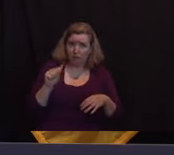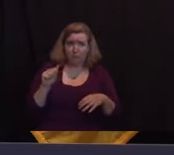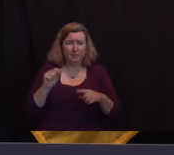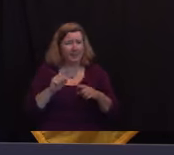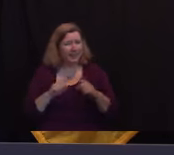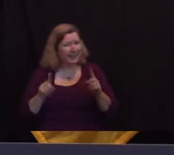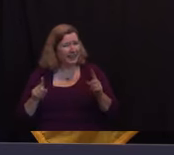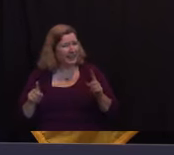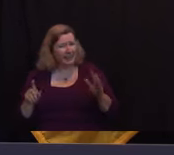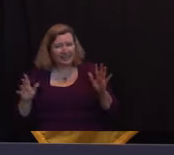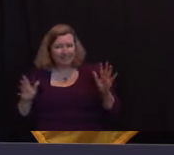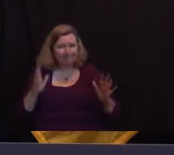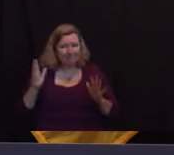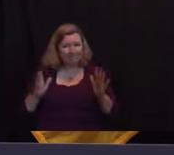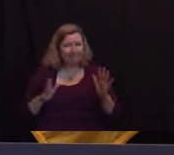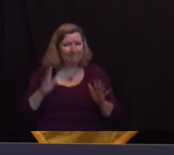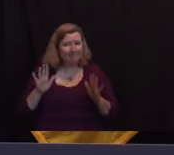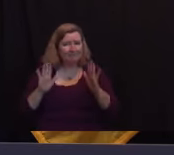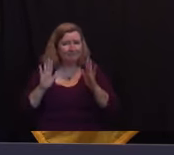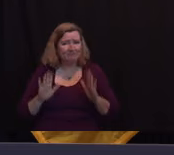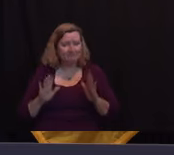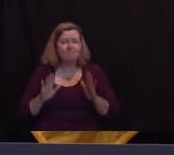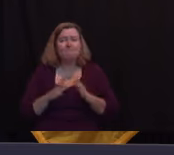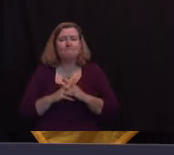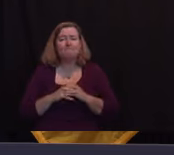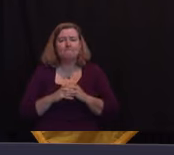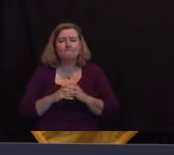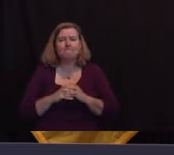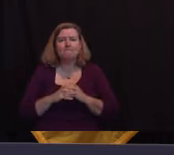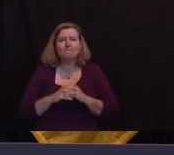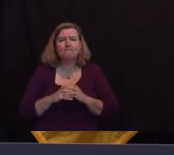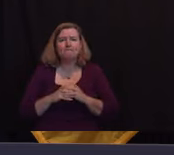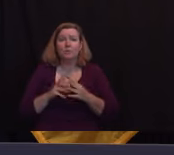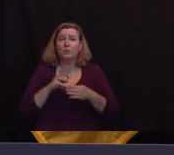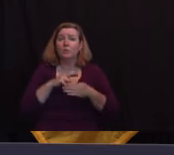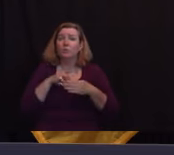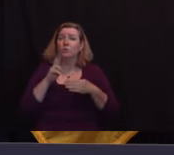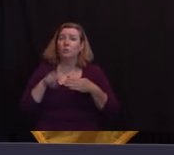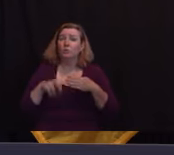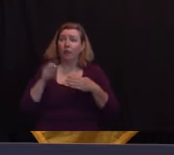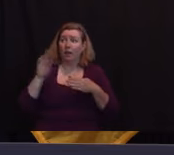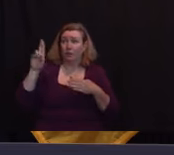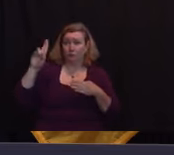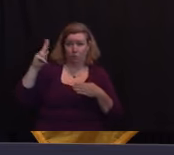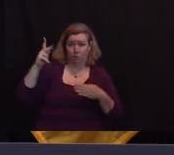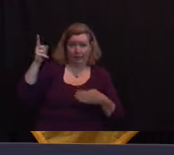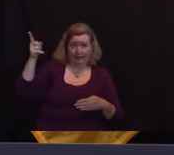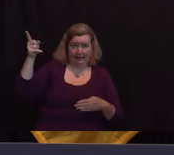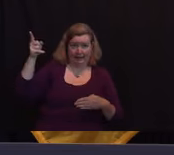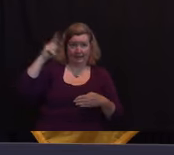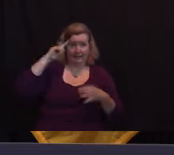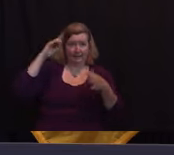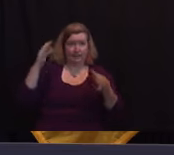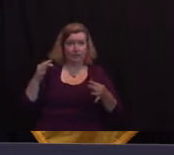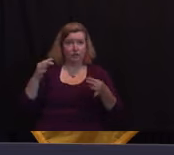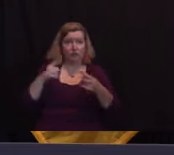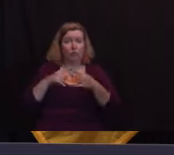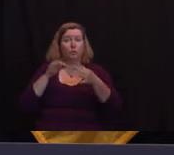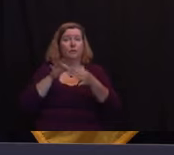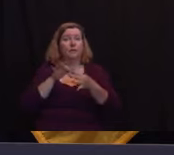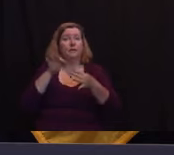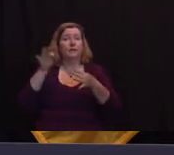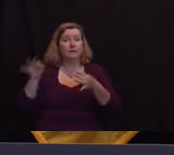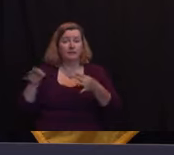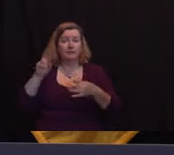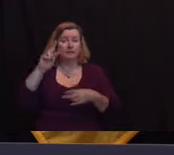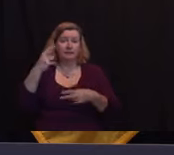observation, the consequences of the UK's decision to string out and delay the second dose, which they believe